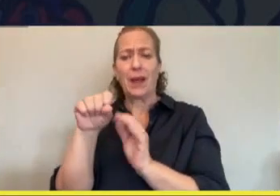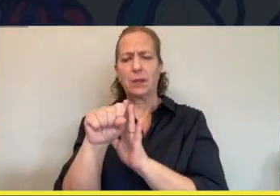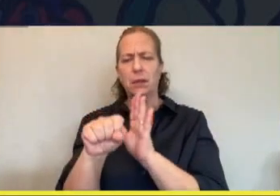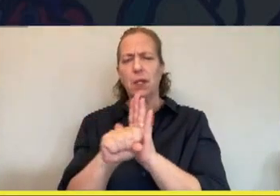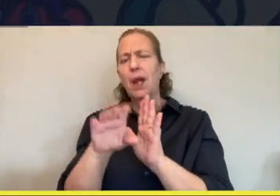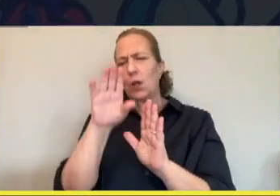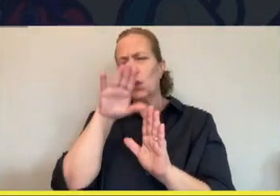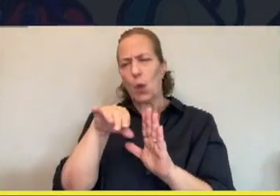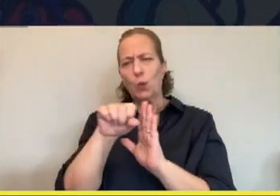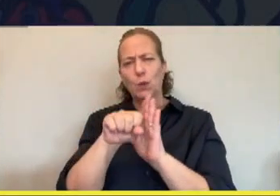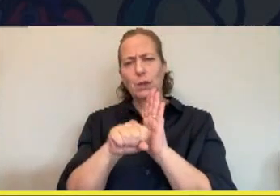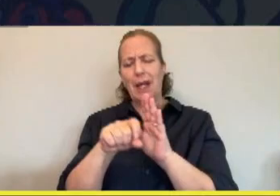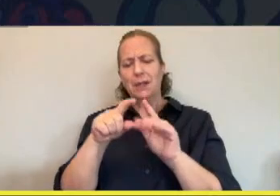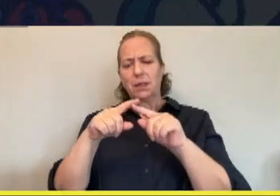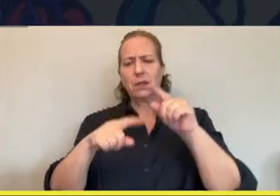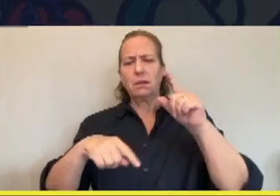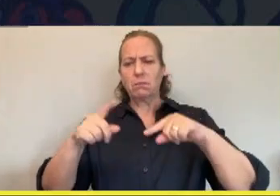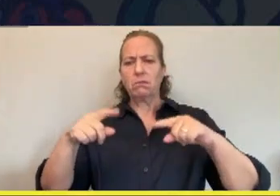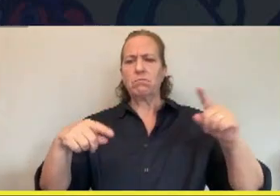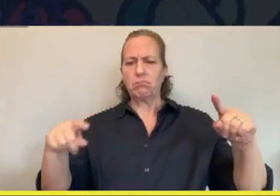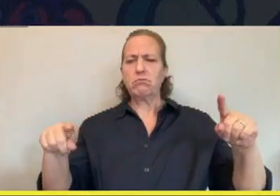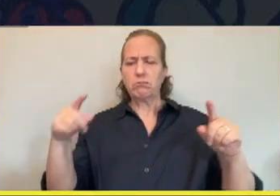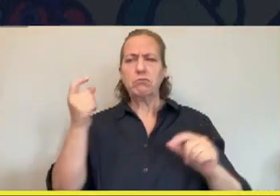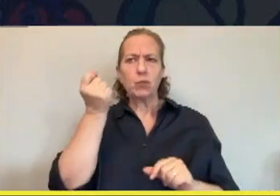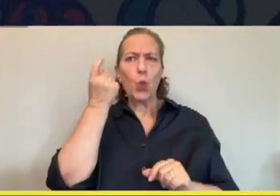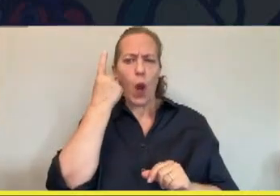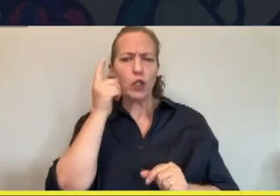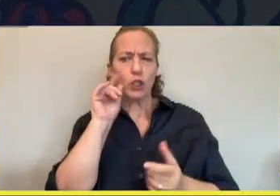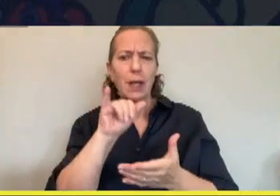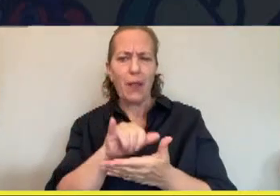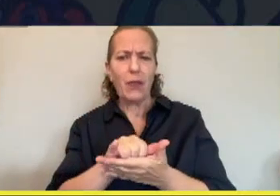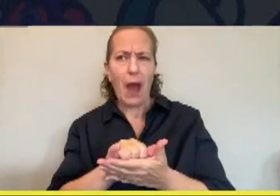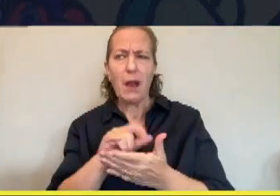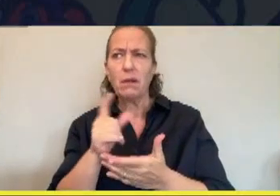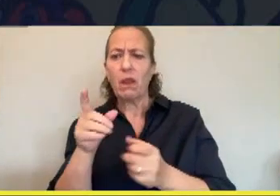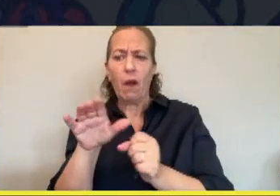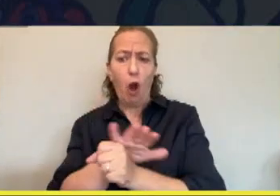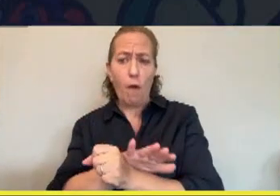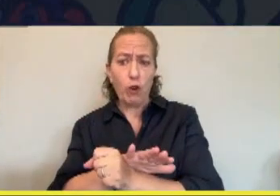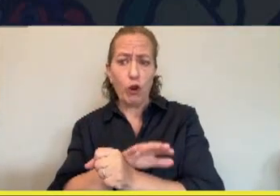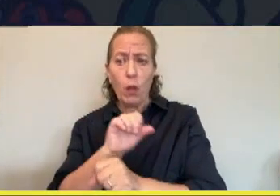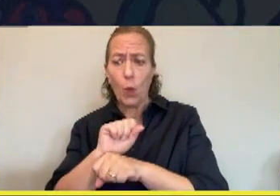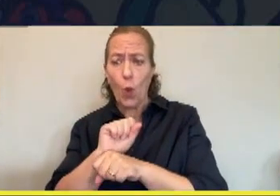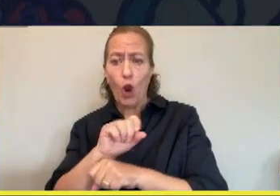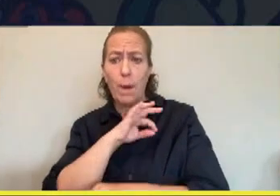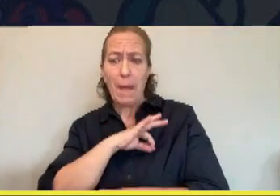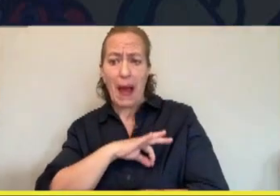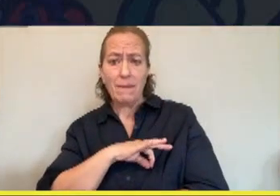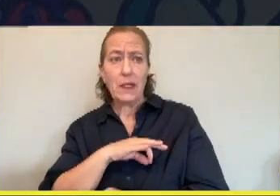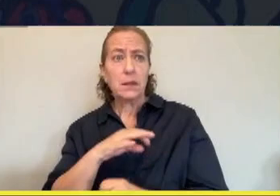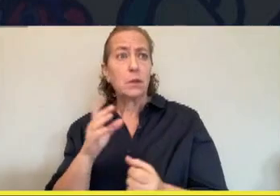their coverage of this work and benefits. Where do we need people the most?